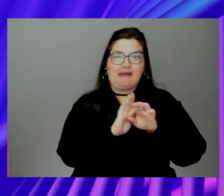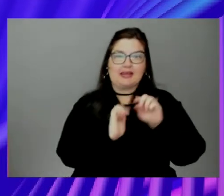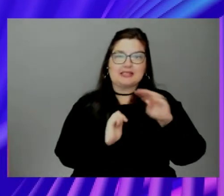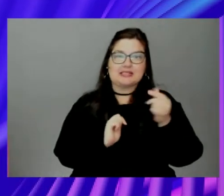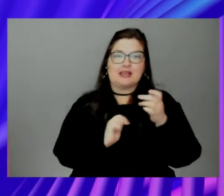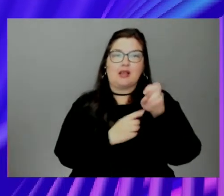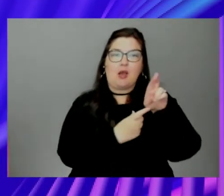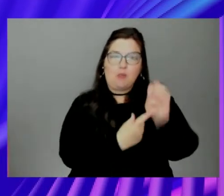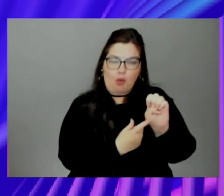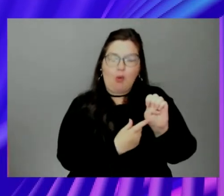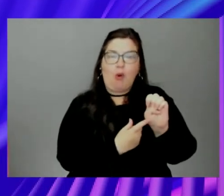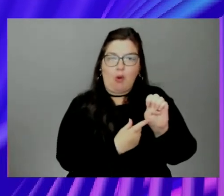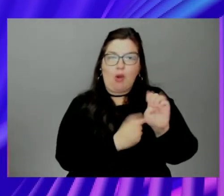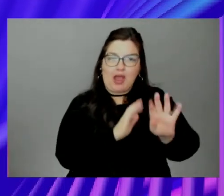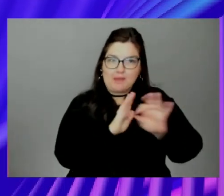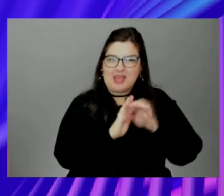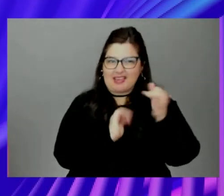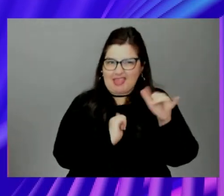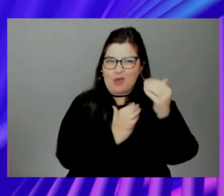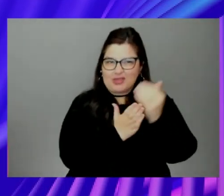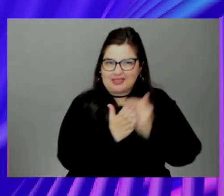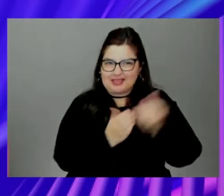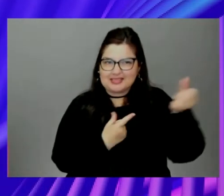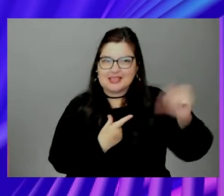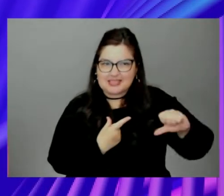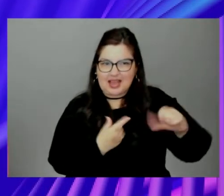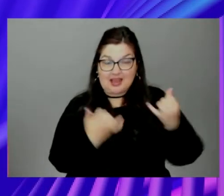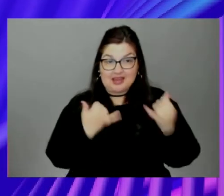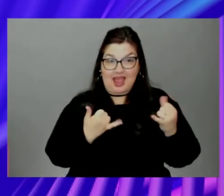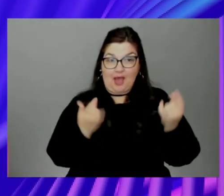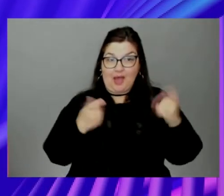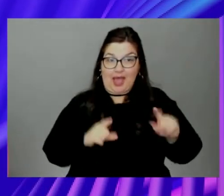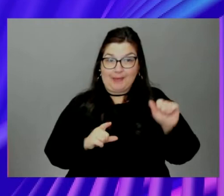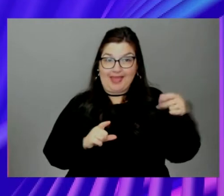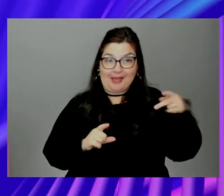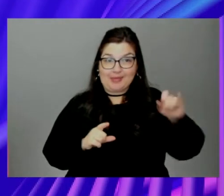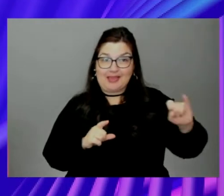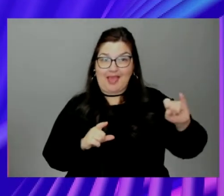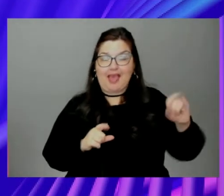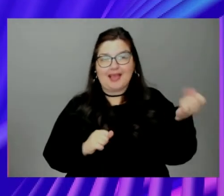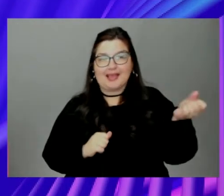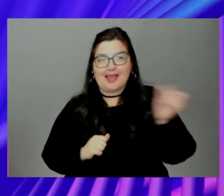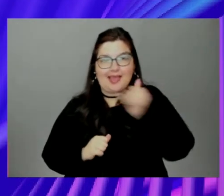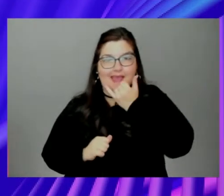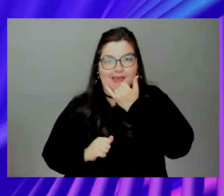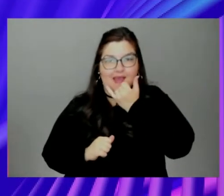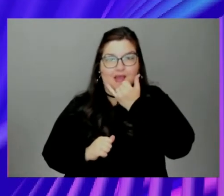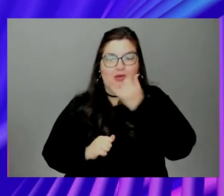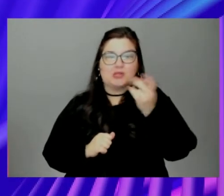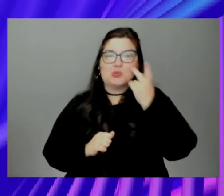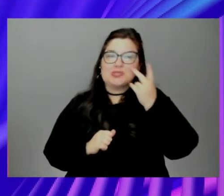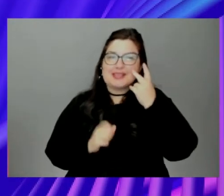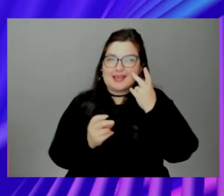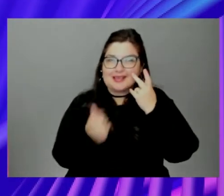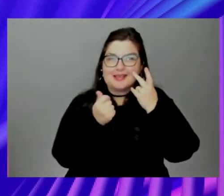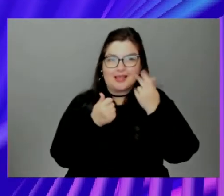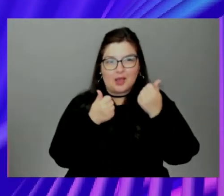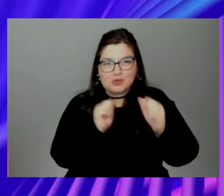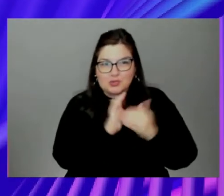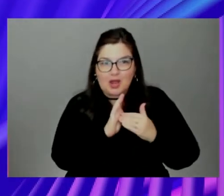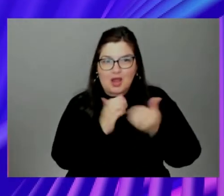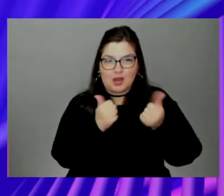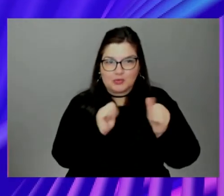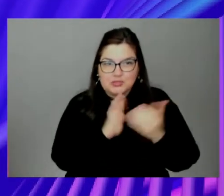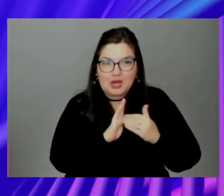on my list as denied. And now you're getting API errors. And then going to get errors, right? So you instantly have these retries. But let's say I went ahead and tried to create a VPC